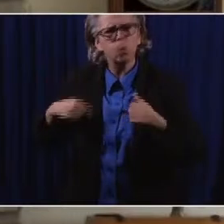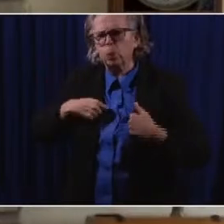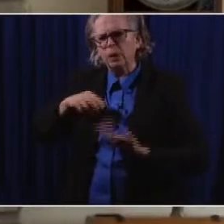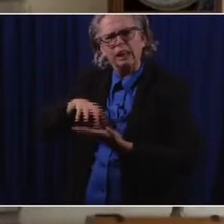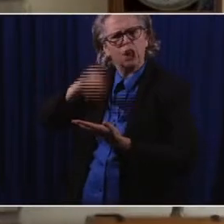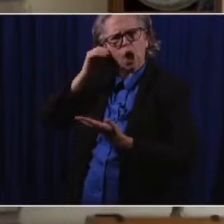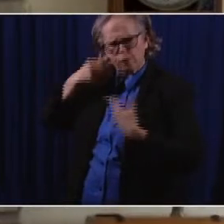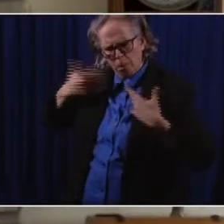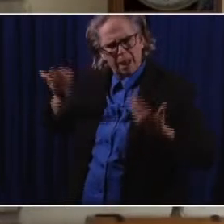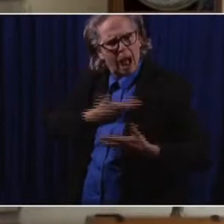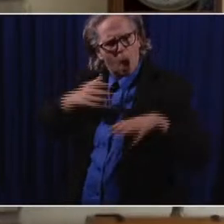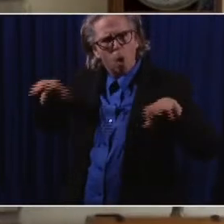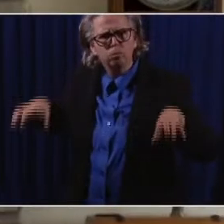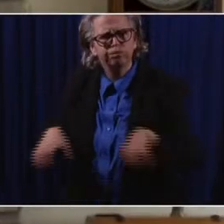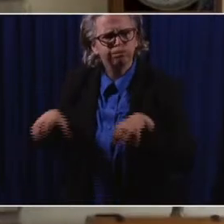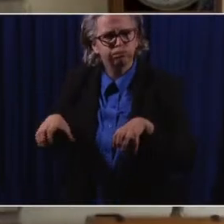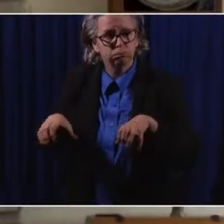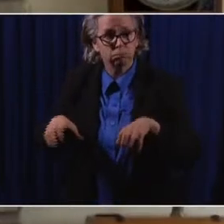Lady's illness?